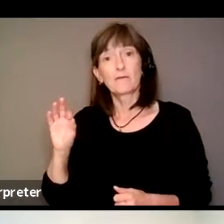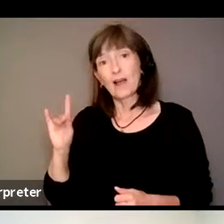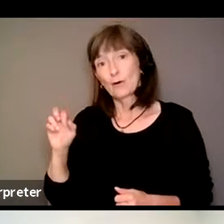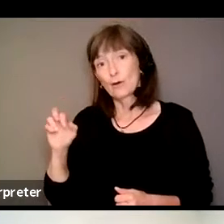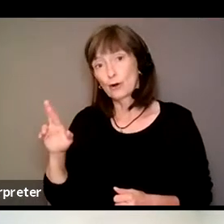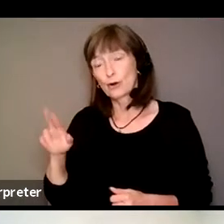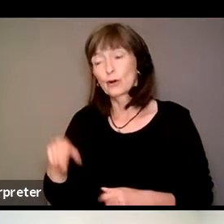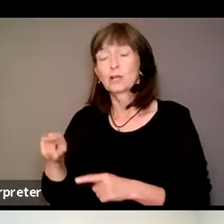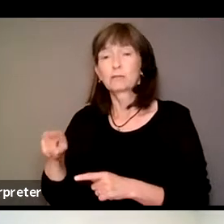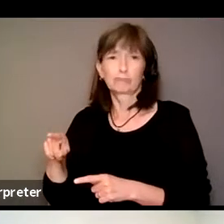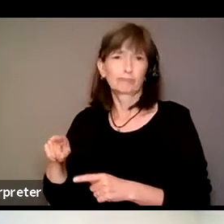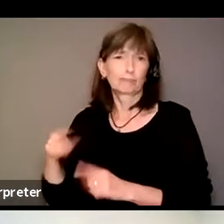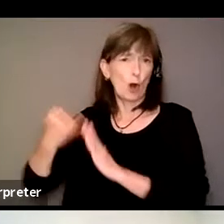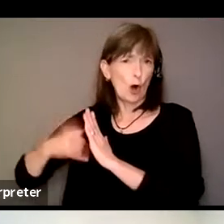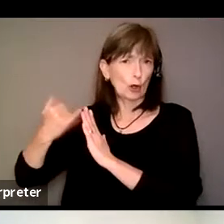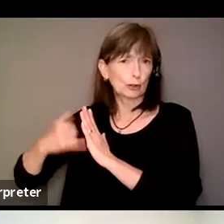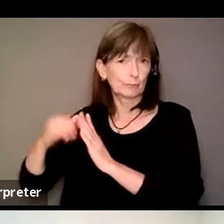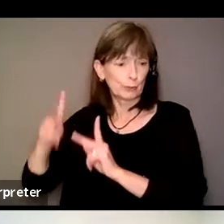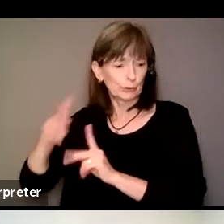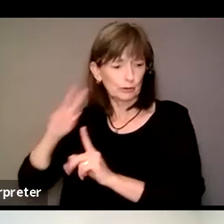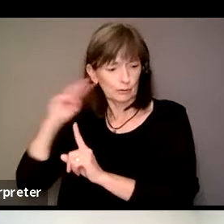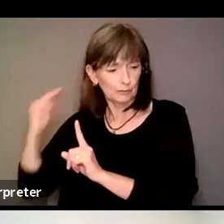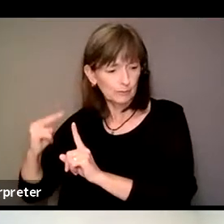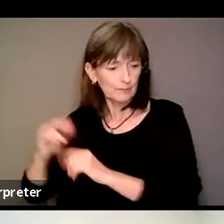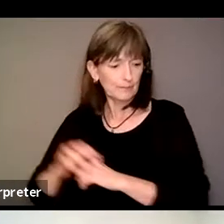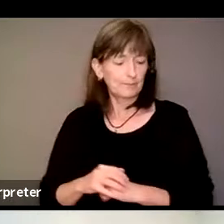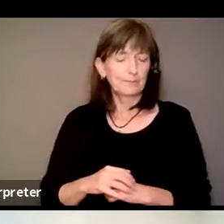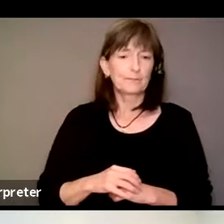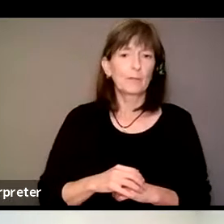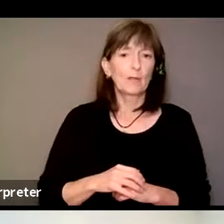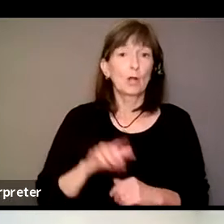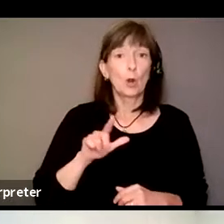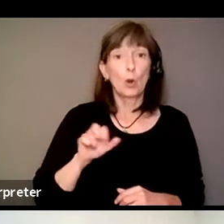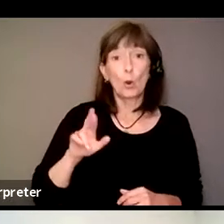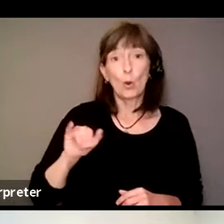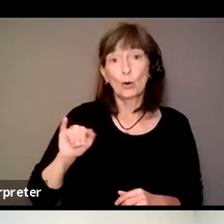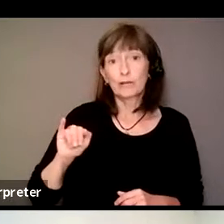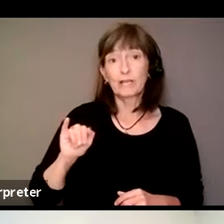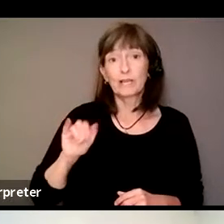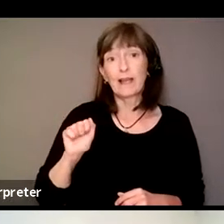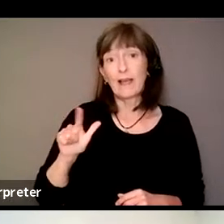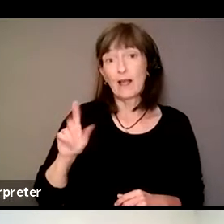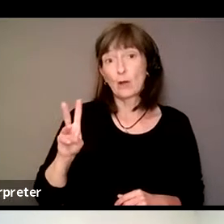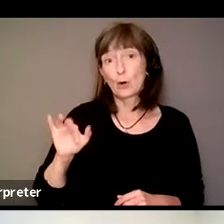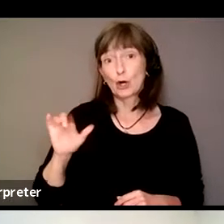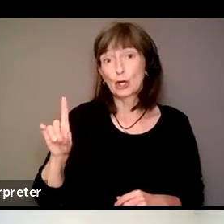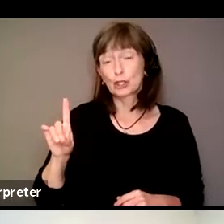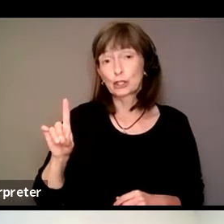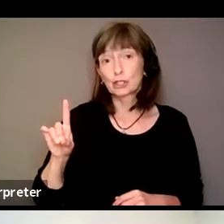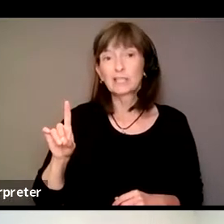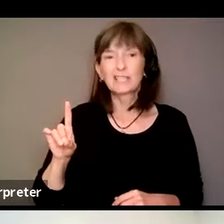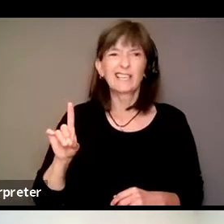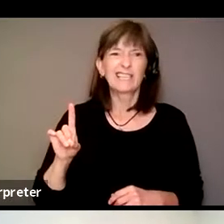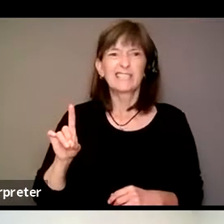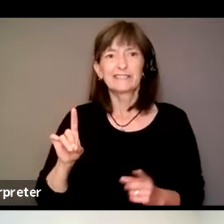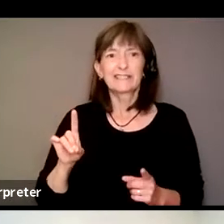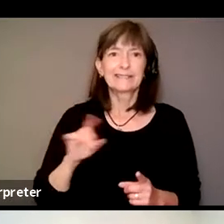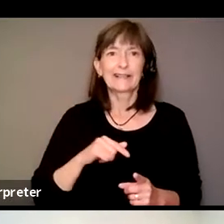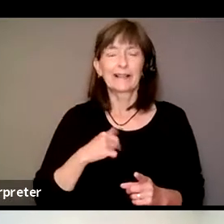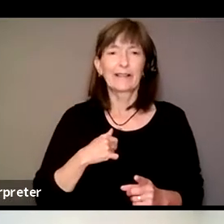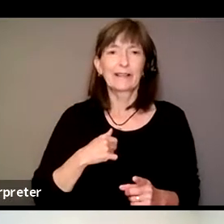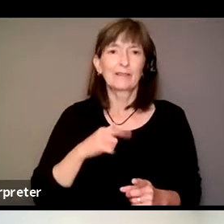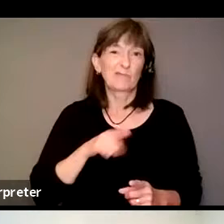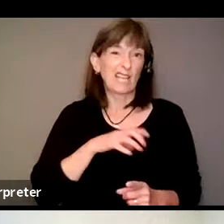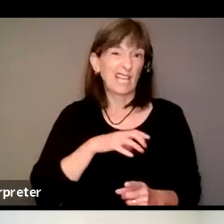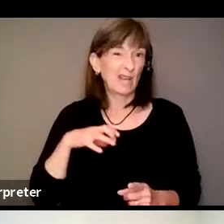side. Councillor Laura Aylward is our kind of our Hazel McIsaac of Newfoundland. She's been on council